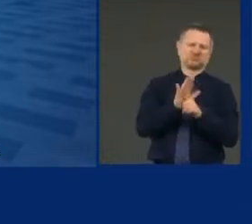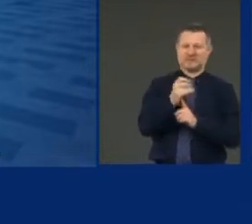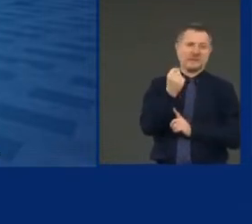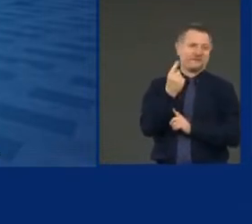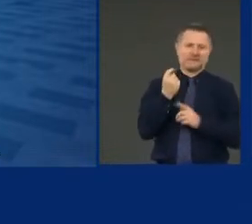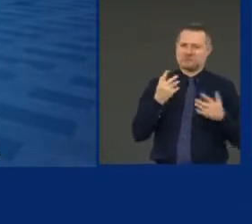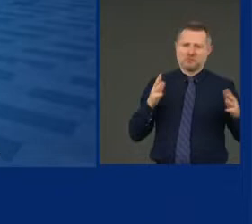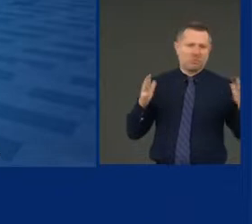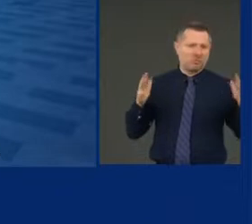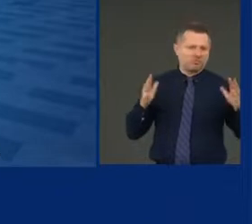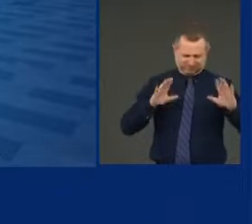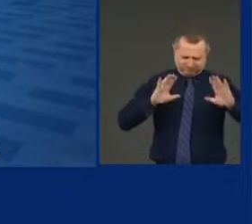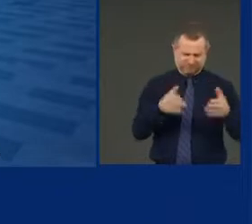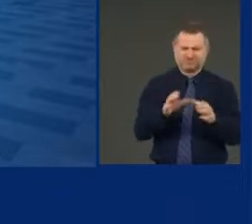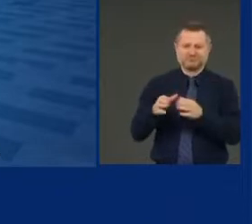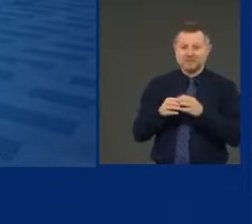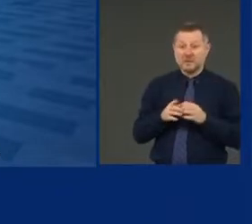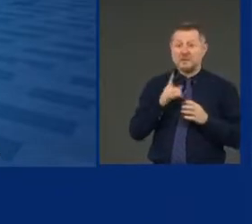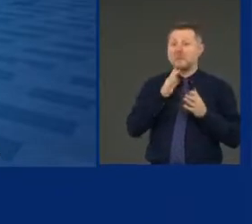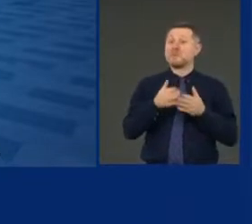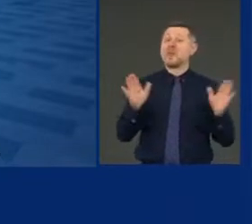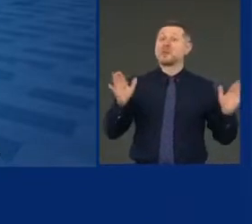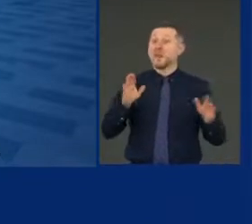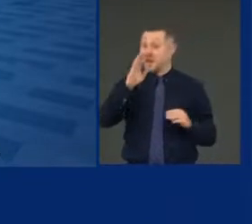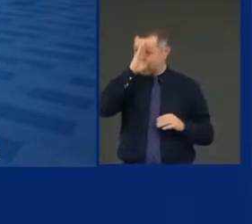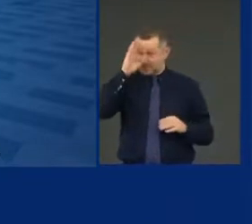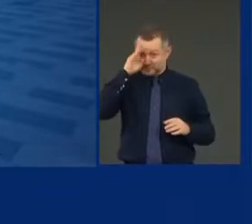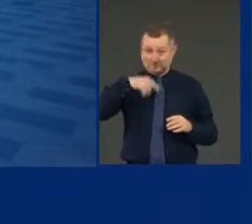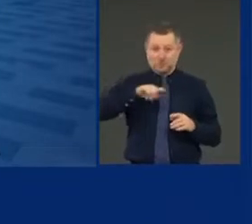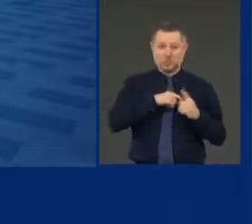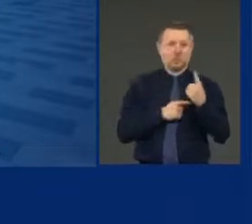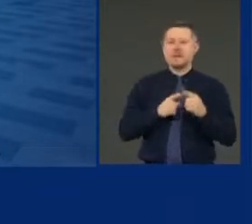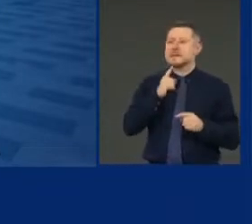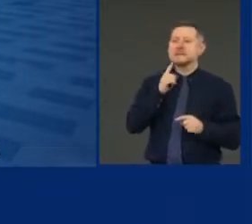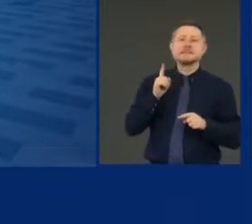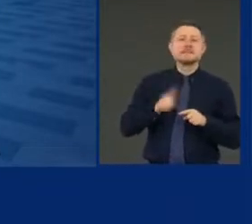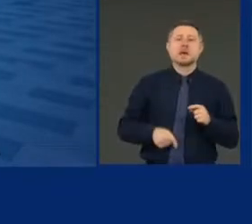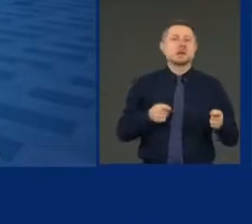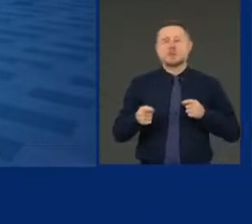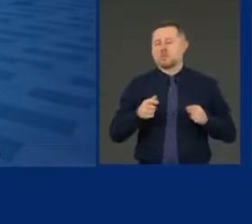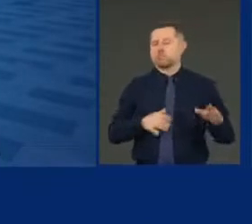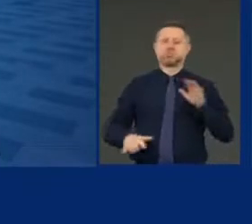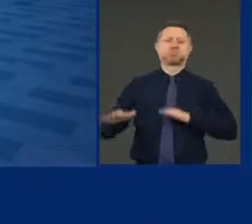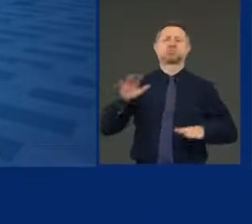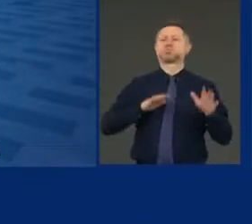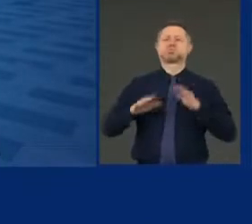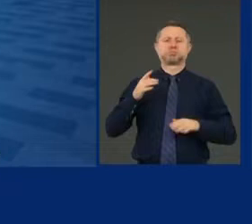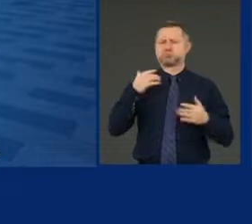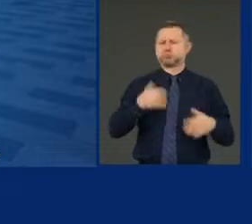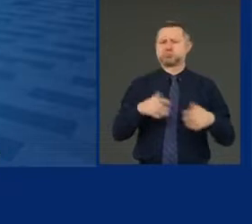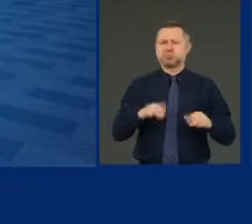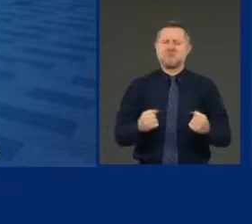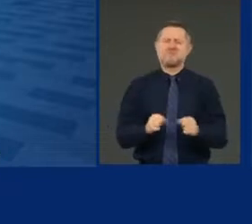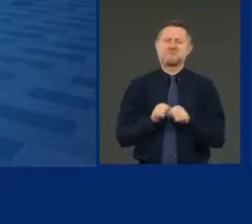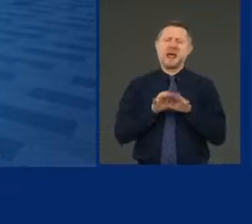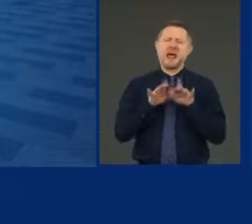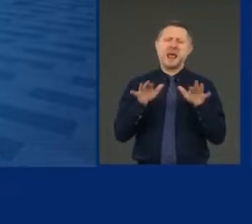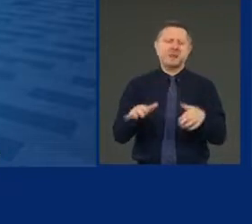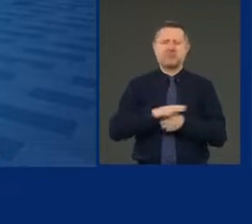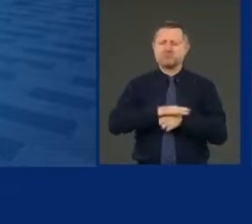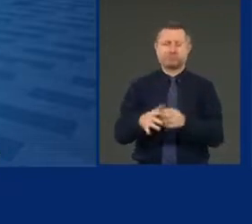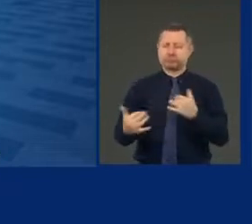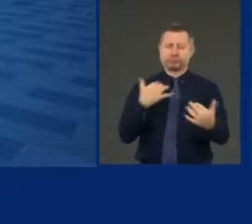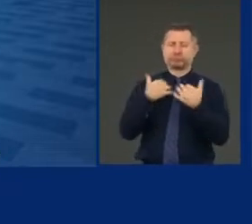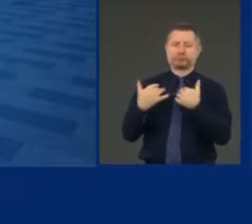public hospitals cannot handle any outbreak of any size. We've learned that. We need those